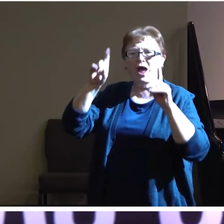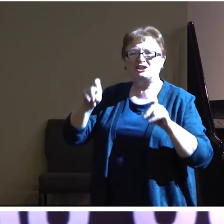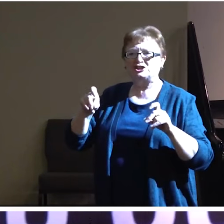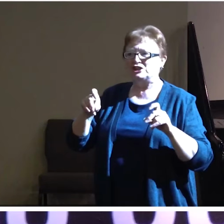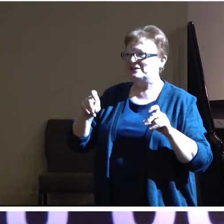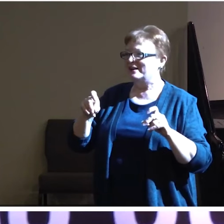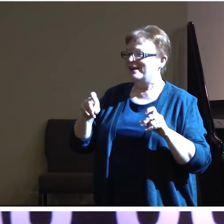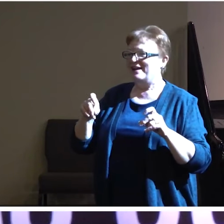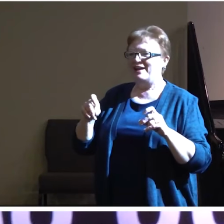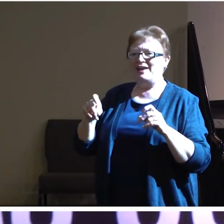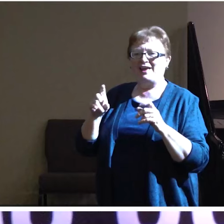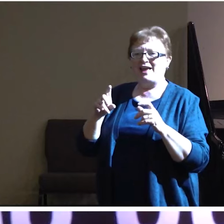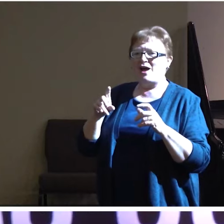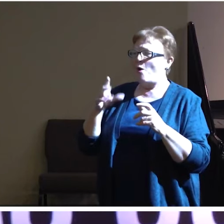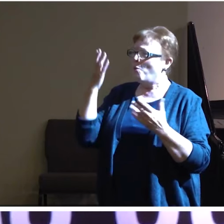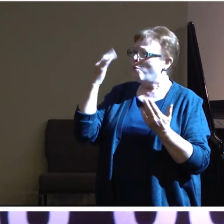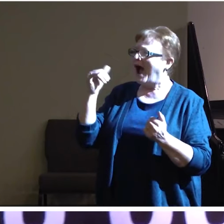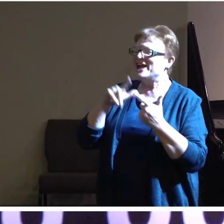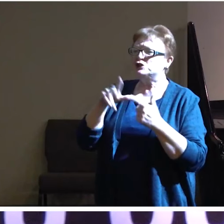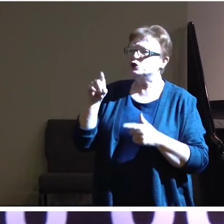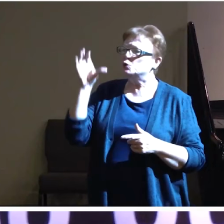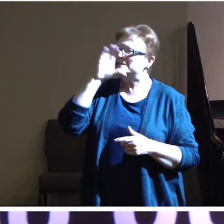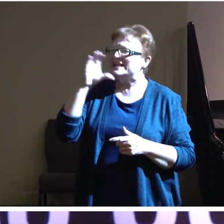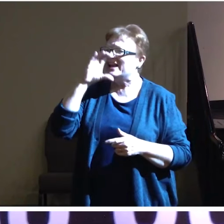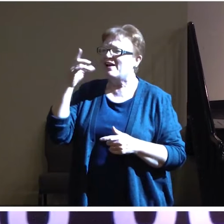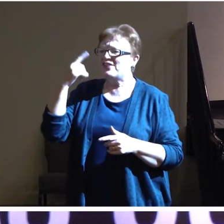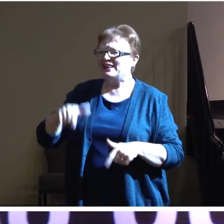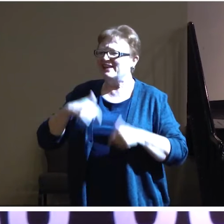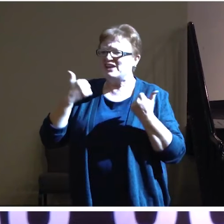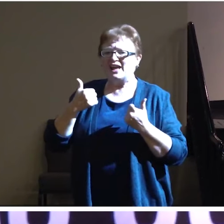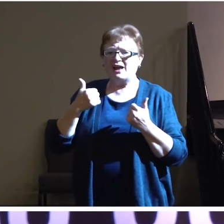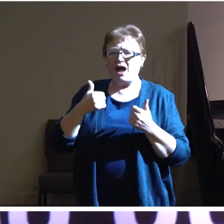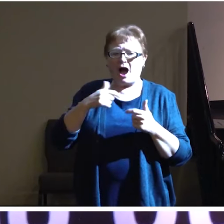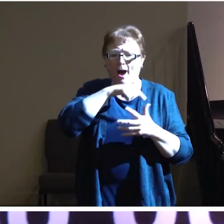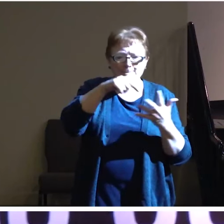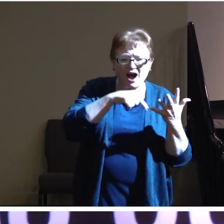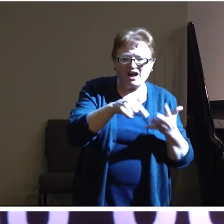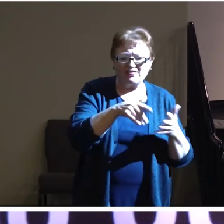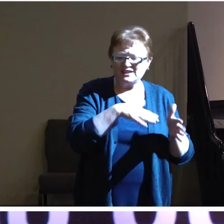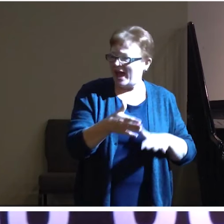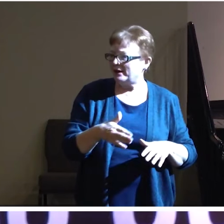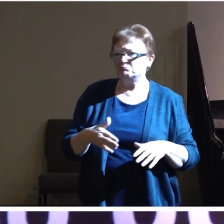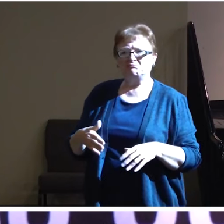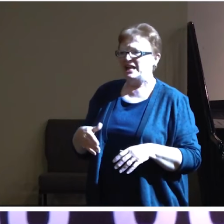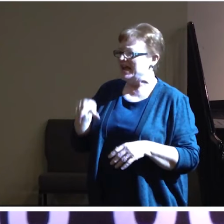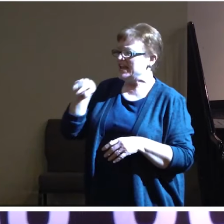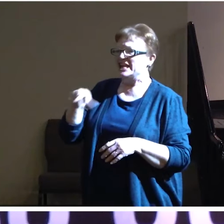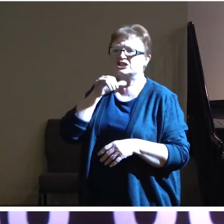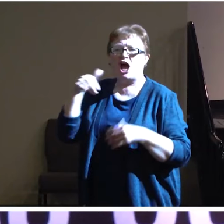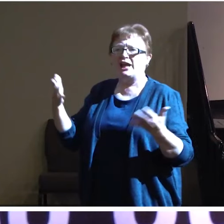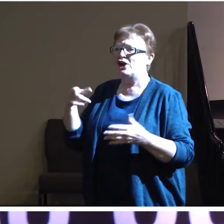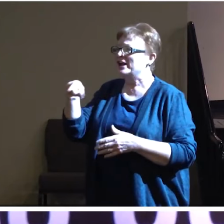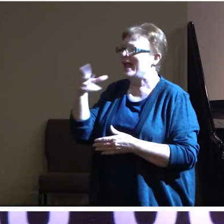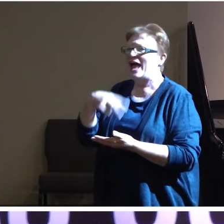all of human history. Why do you seek the living among the dead? He is not here, but has risen.